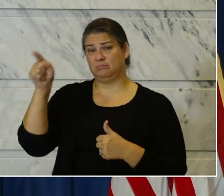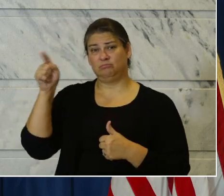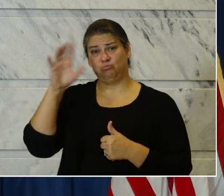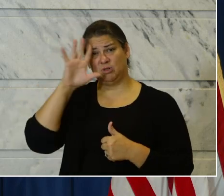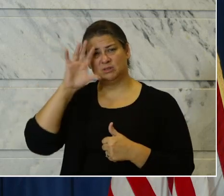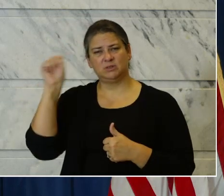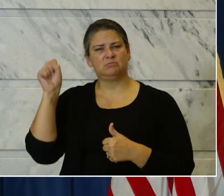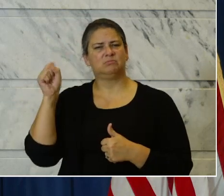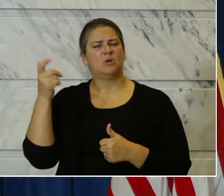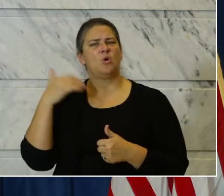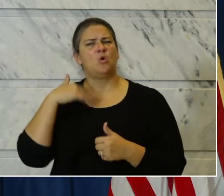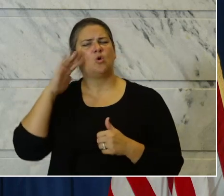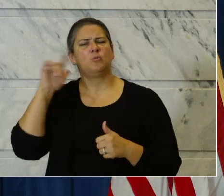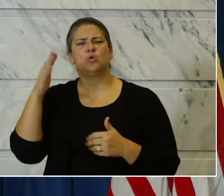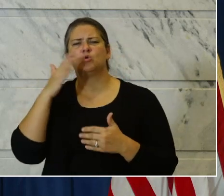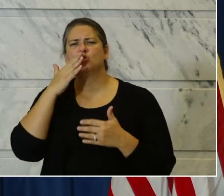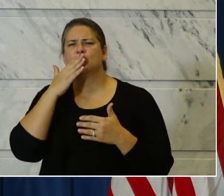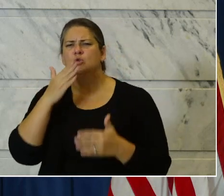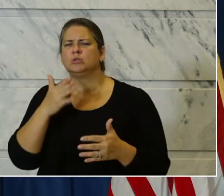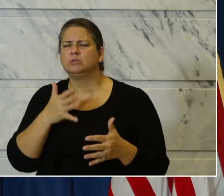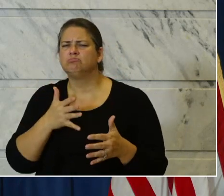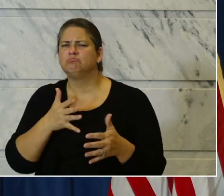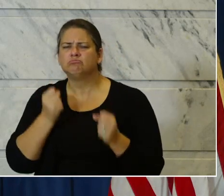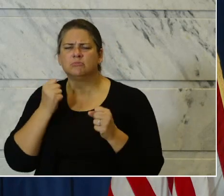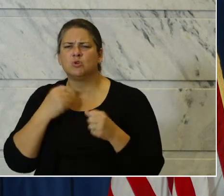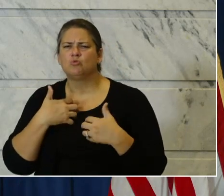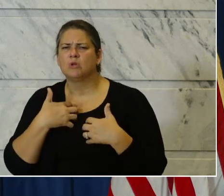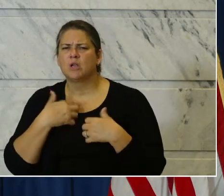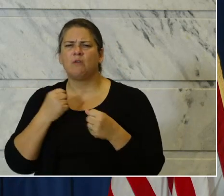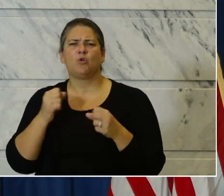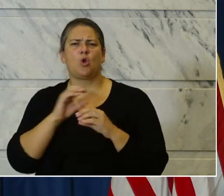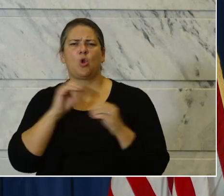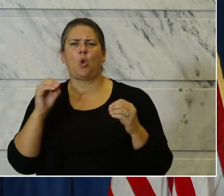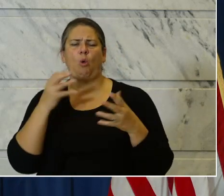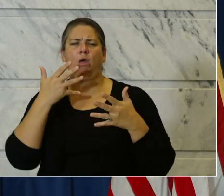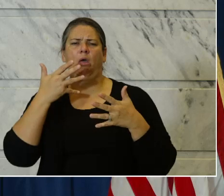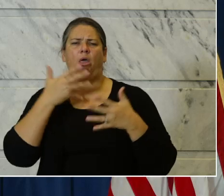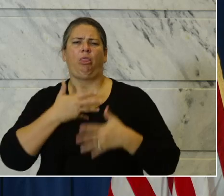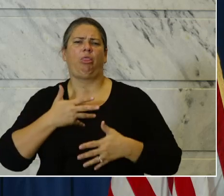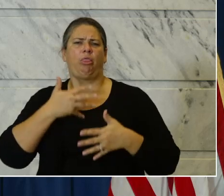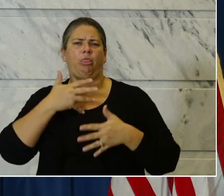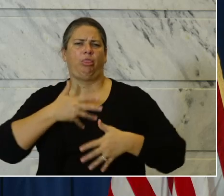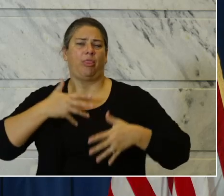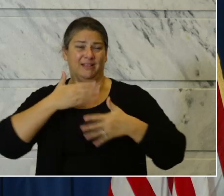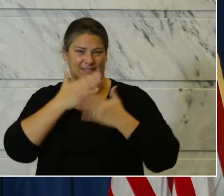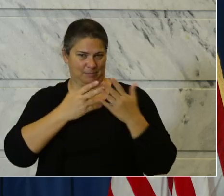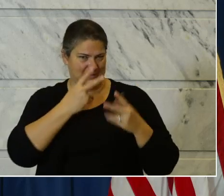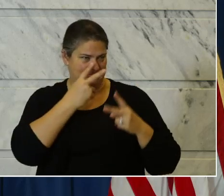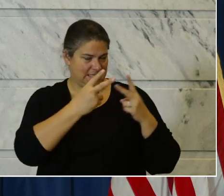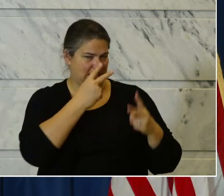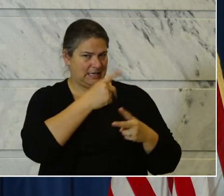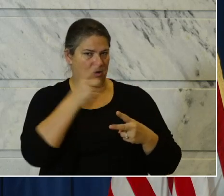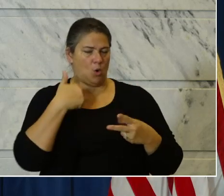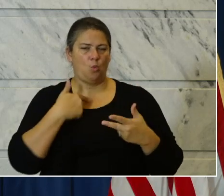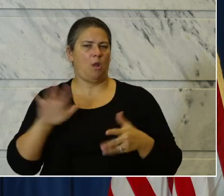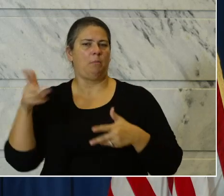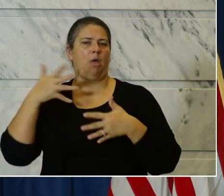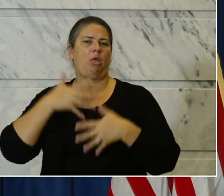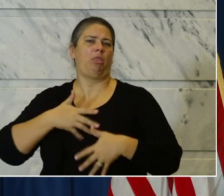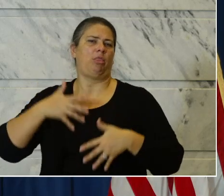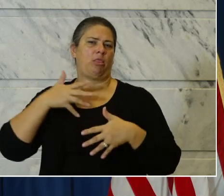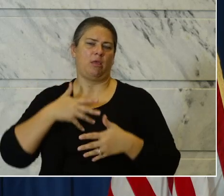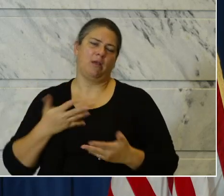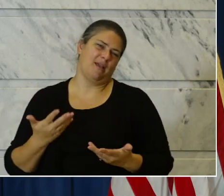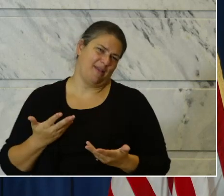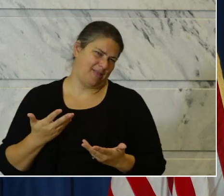and hopefully no lingering effects, which we have seen in some people. And so I don't want that to be questioned. I